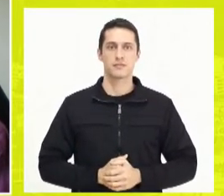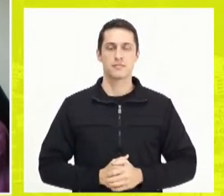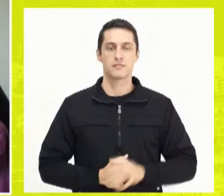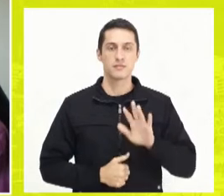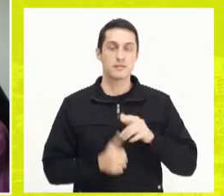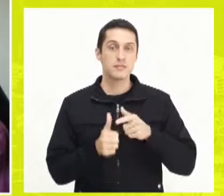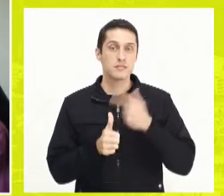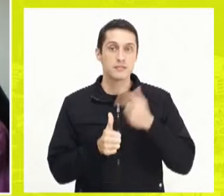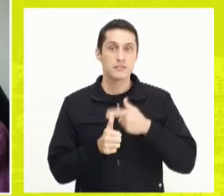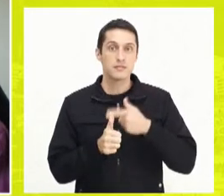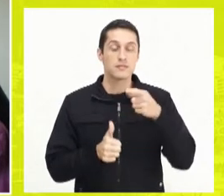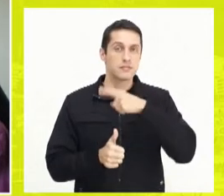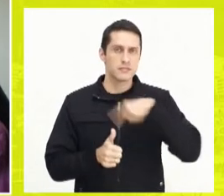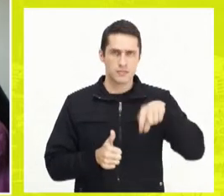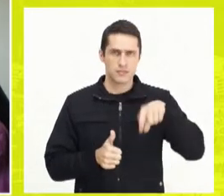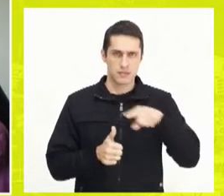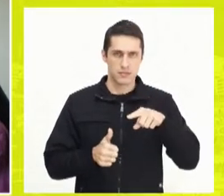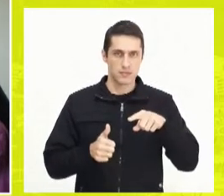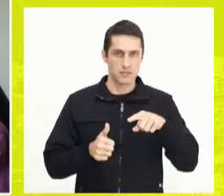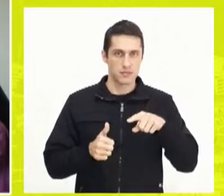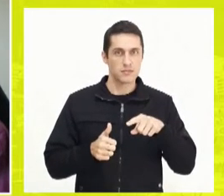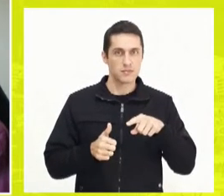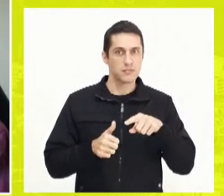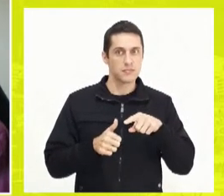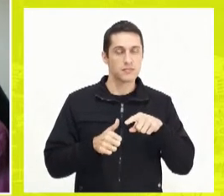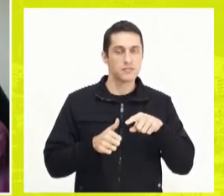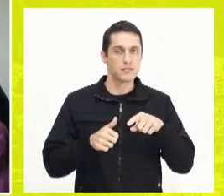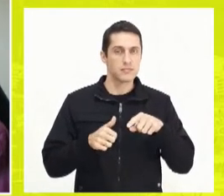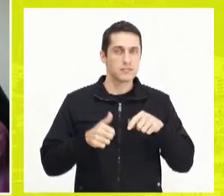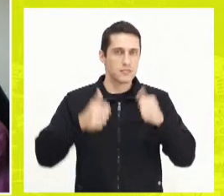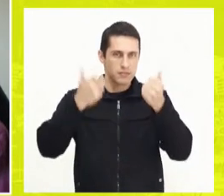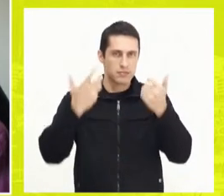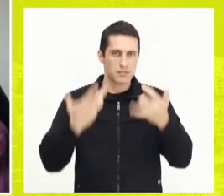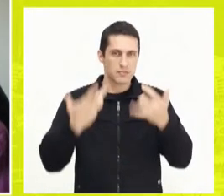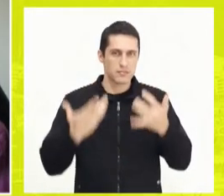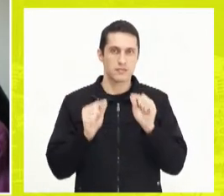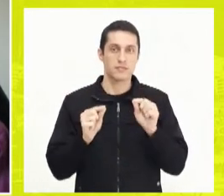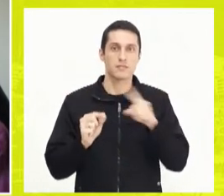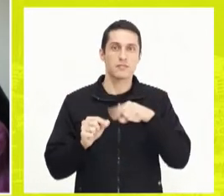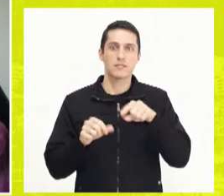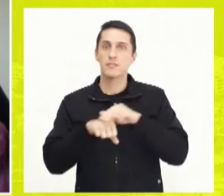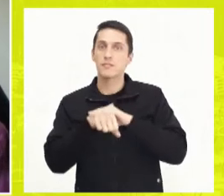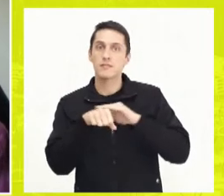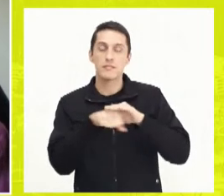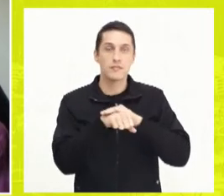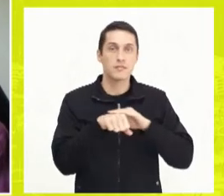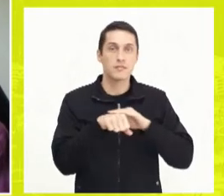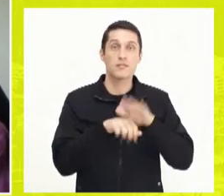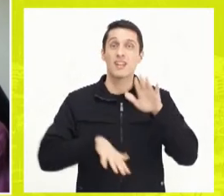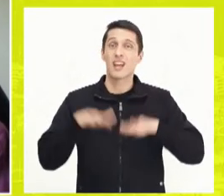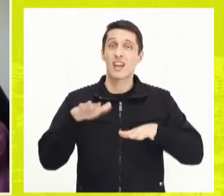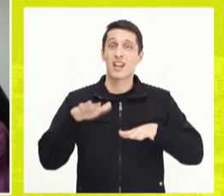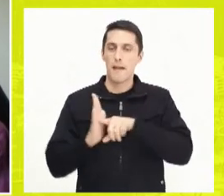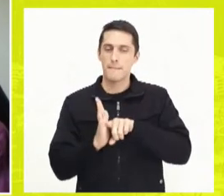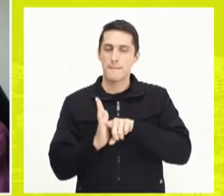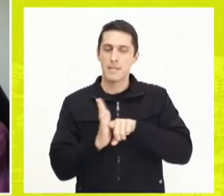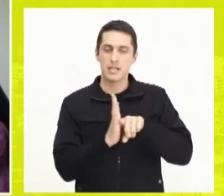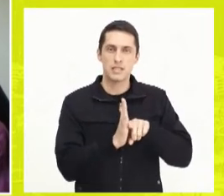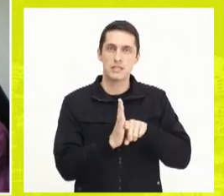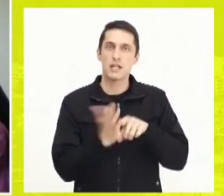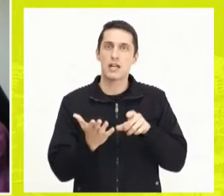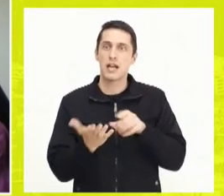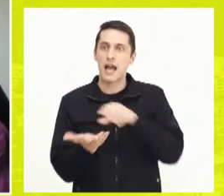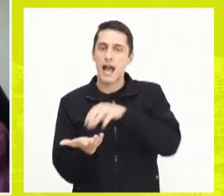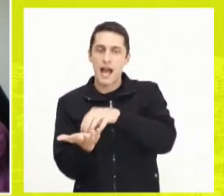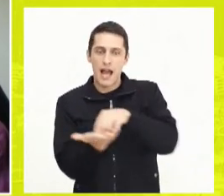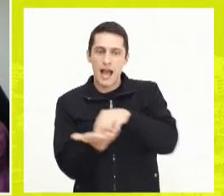eye we're always discussing here and the researchers could be different areas but they always talk about